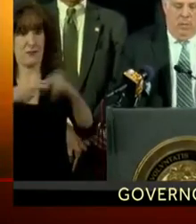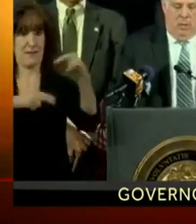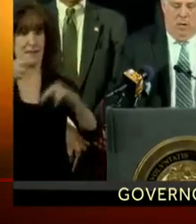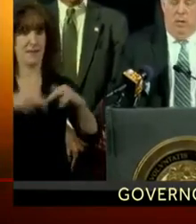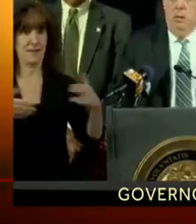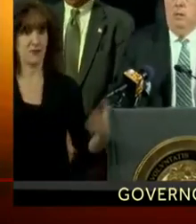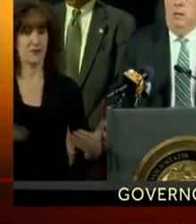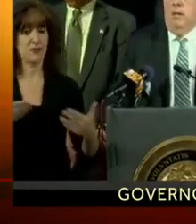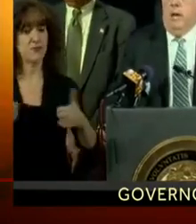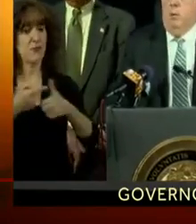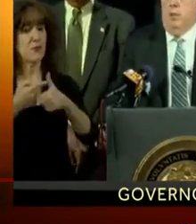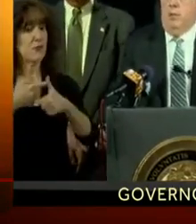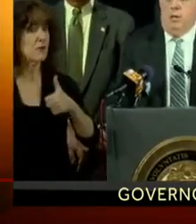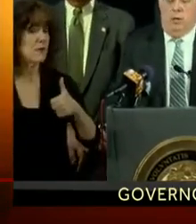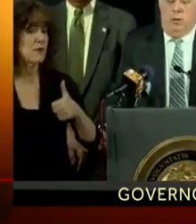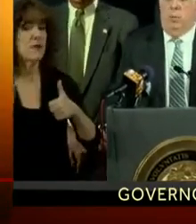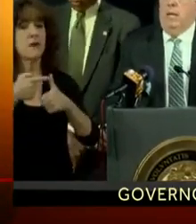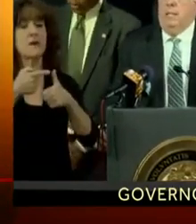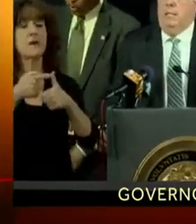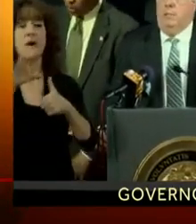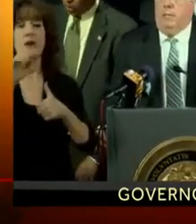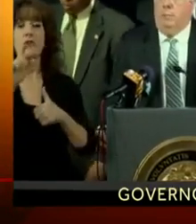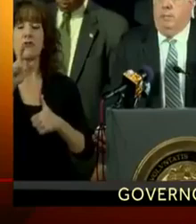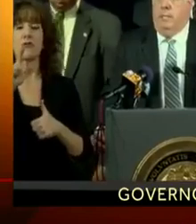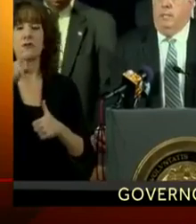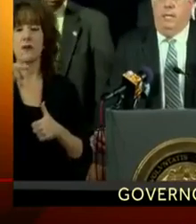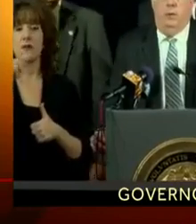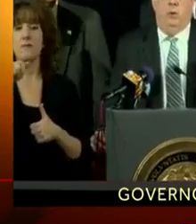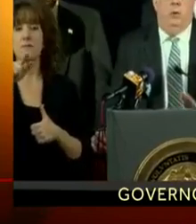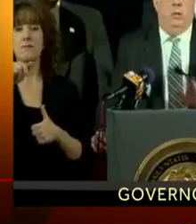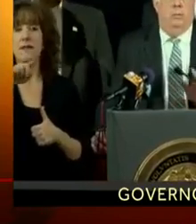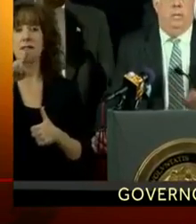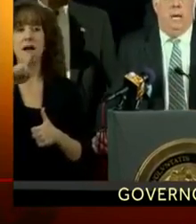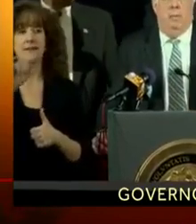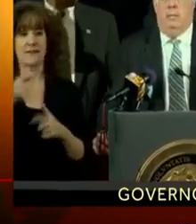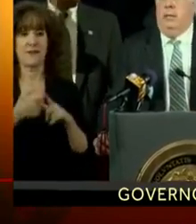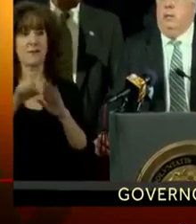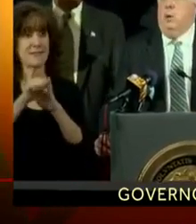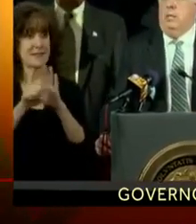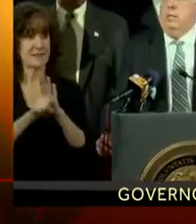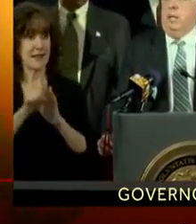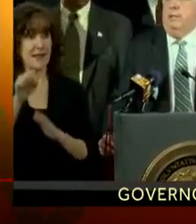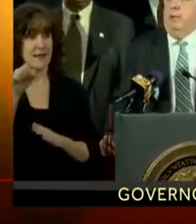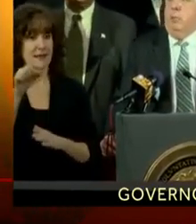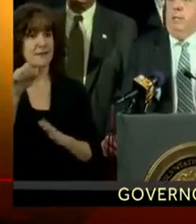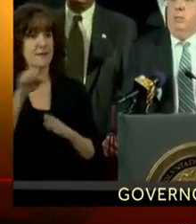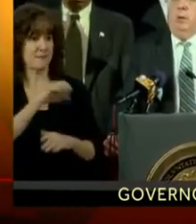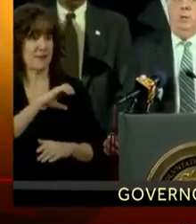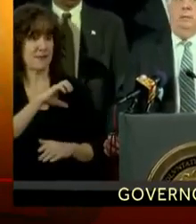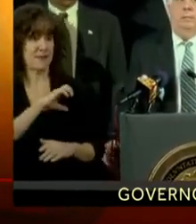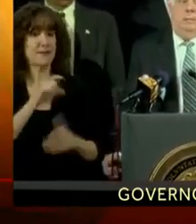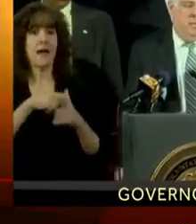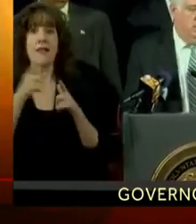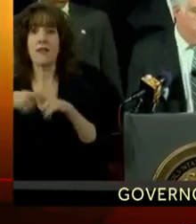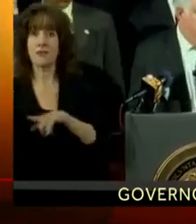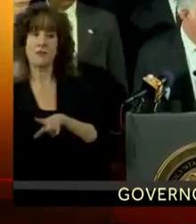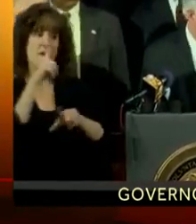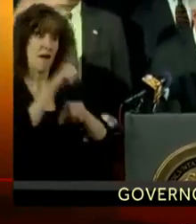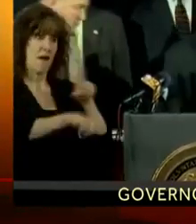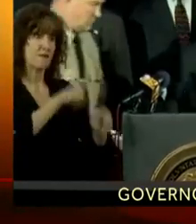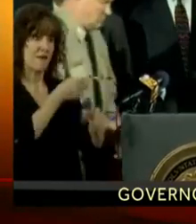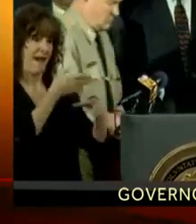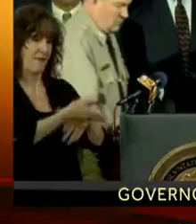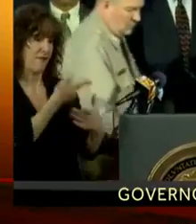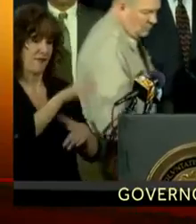tonight. So I'm going to start now with Colonel Palazzi of the State Police, and then we'll be happy to take your questions after everybody has spoken. Thank you.